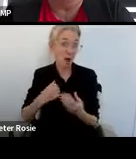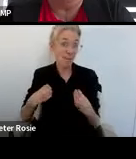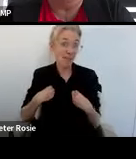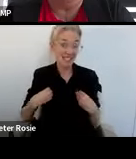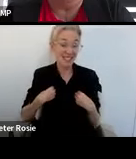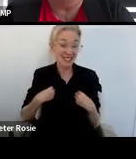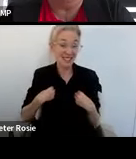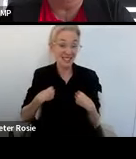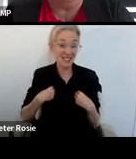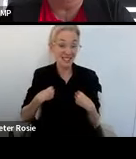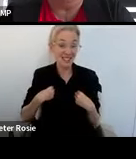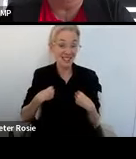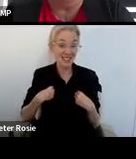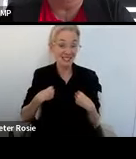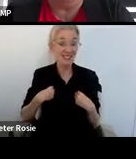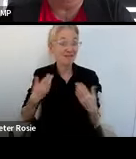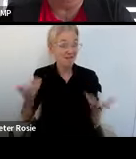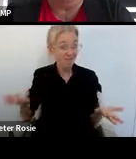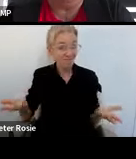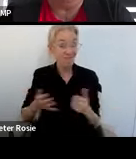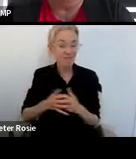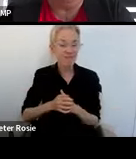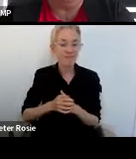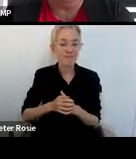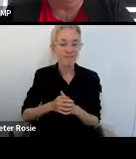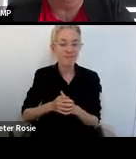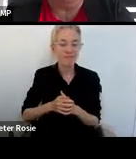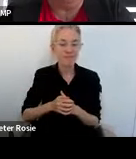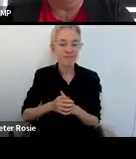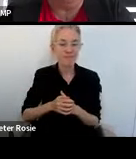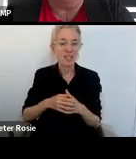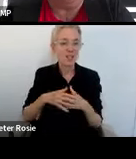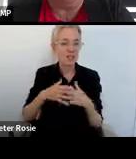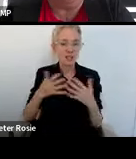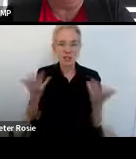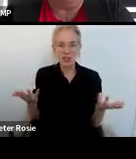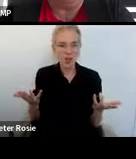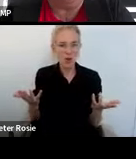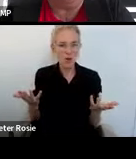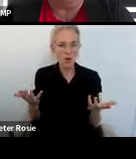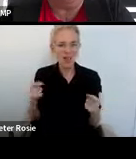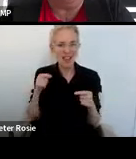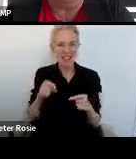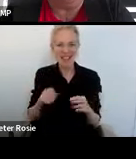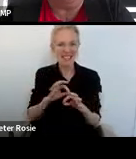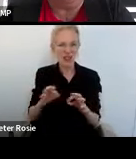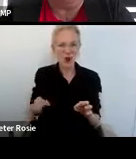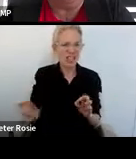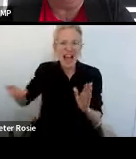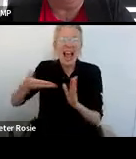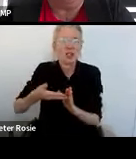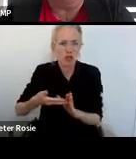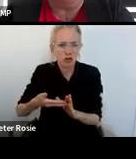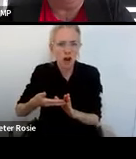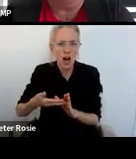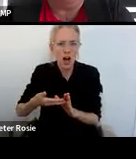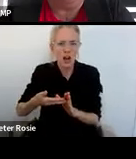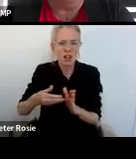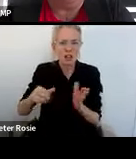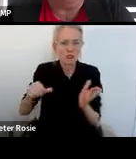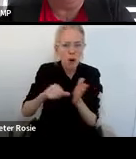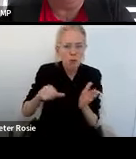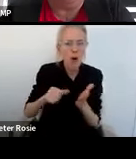workplace to get more out of those people that are already employed. So at no level is this a problem for business, as I see it.